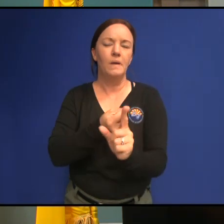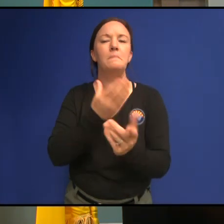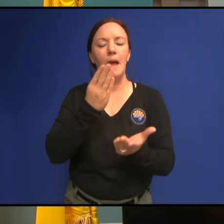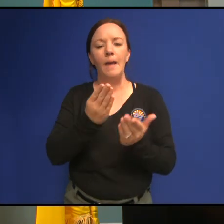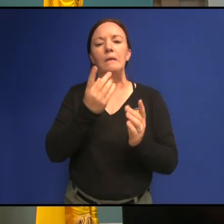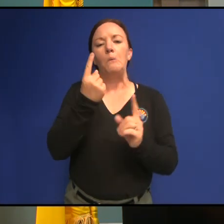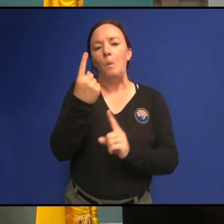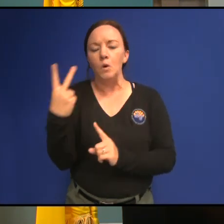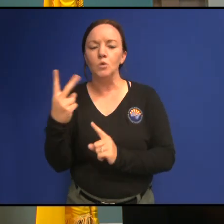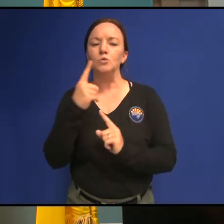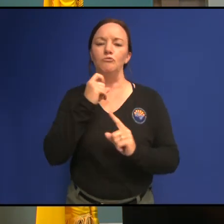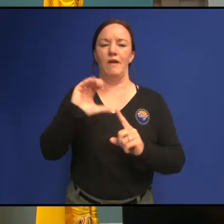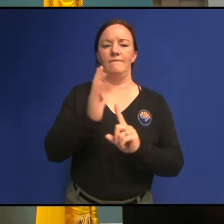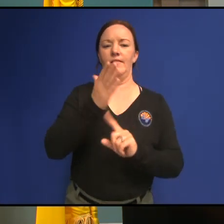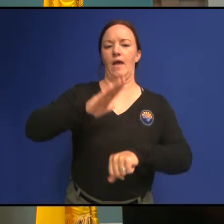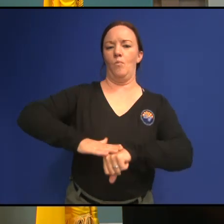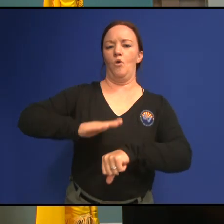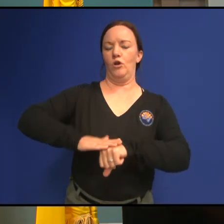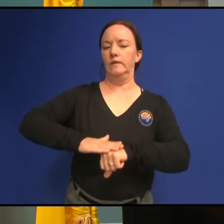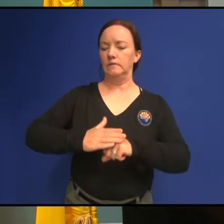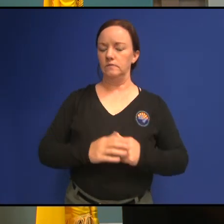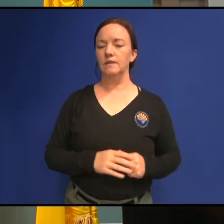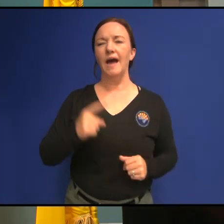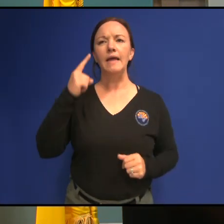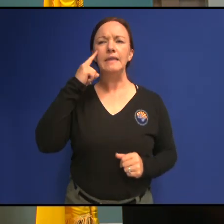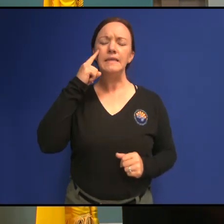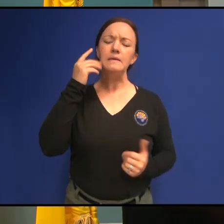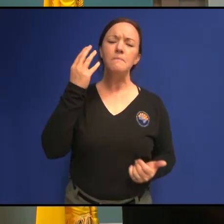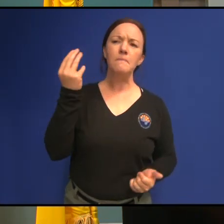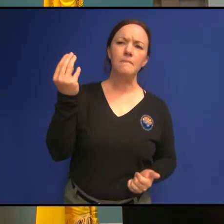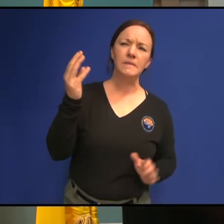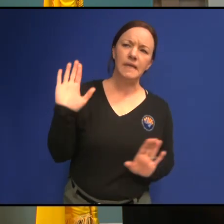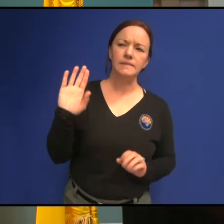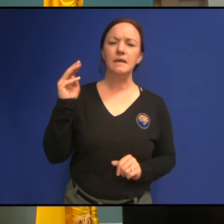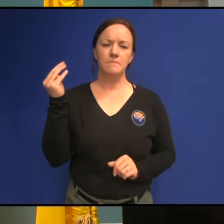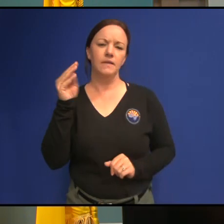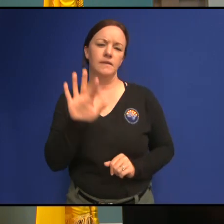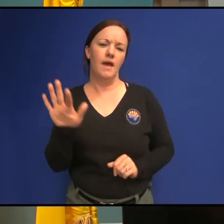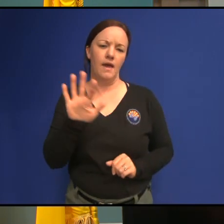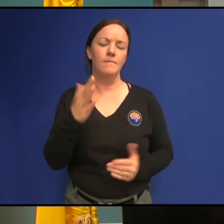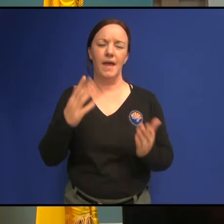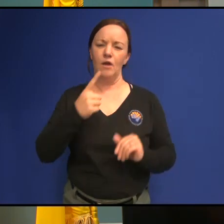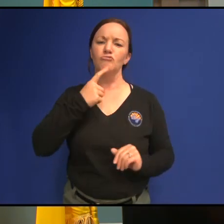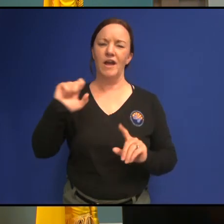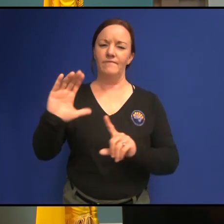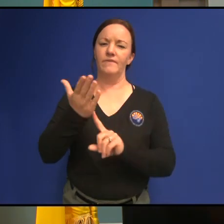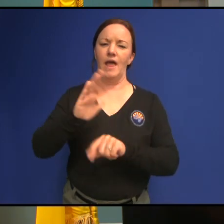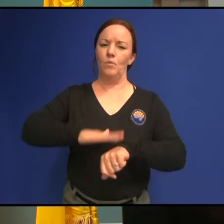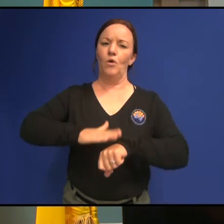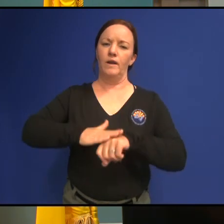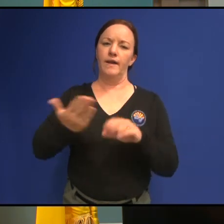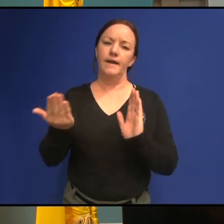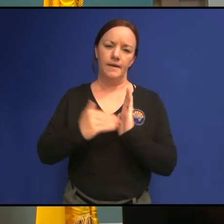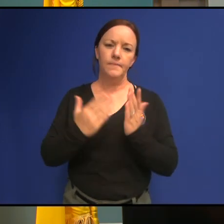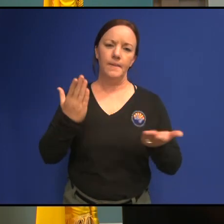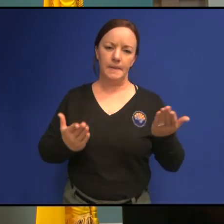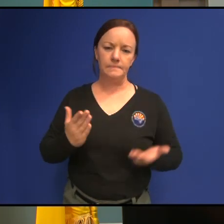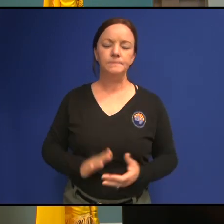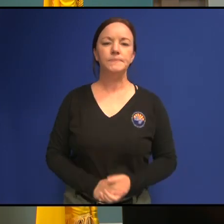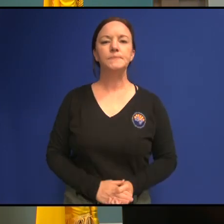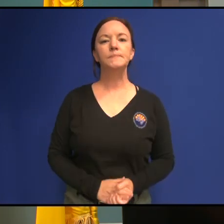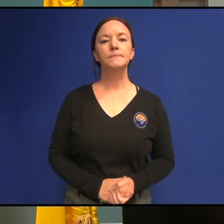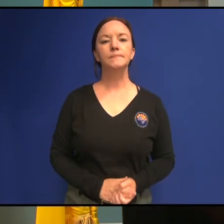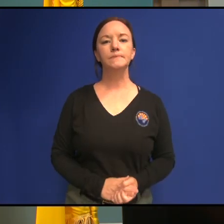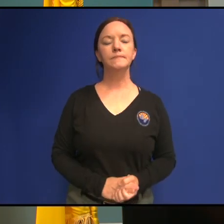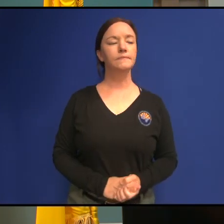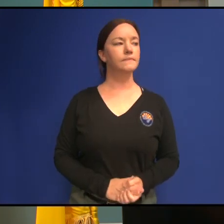even possible. I think it would be Monday, maybe Sunday and Monday, where we might see red flags. So over here on the